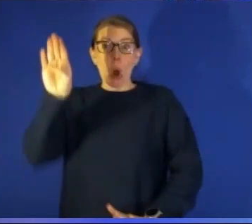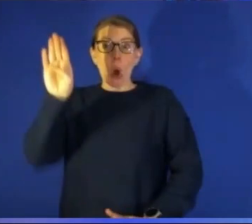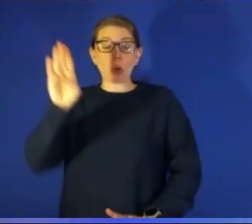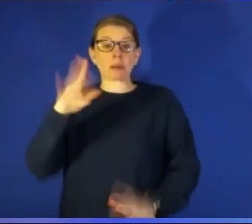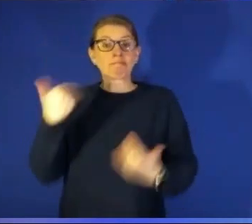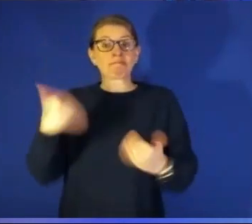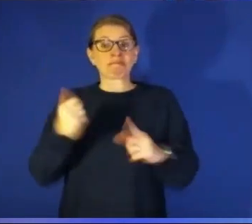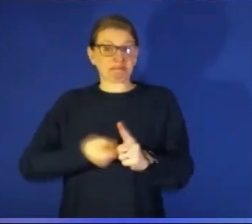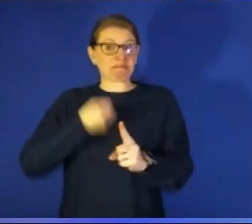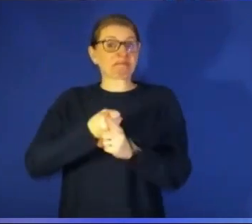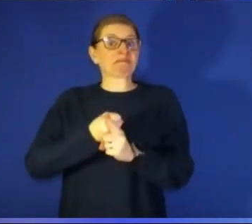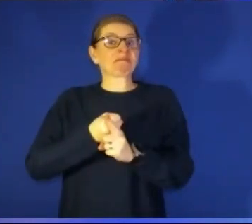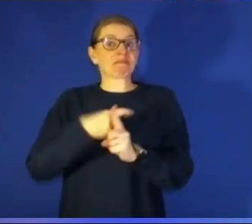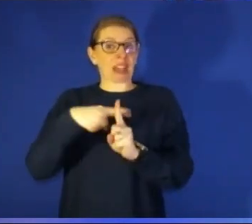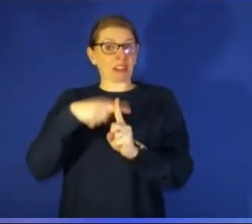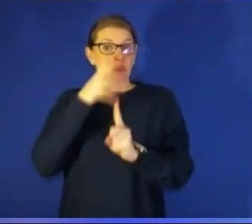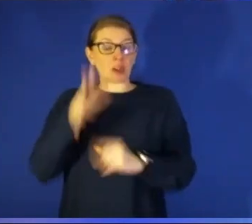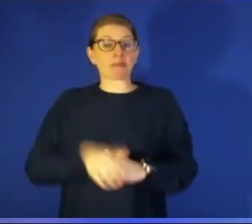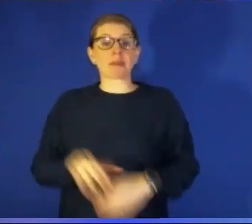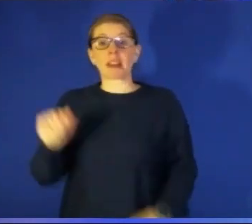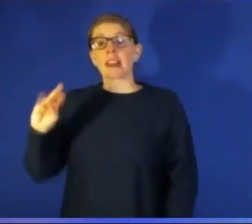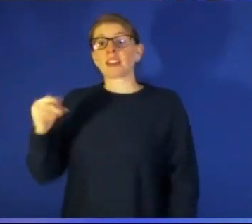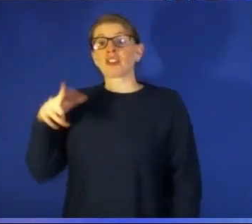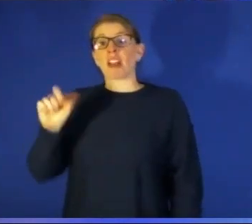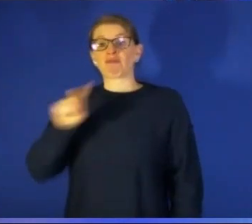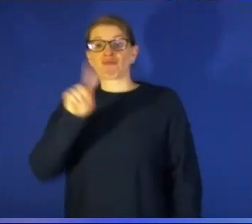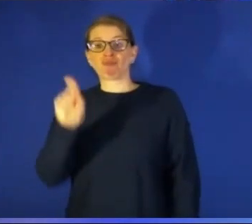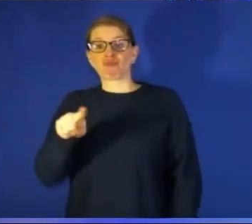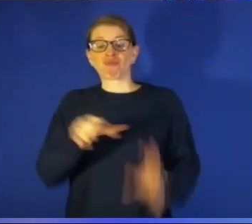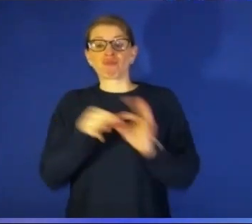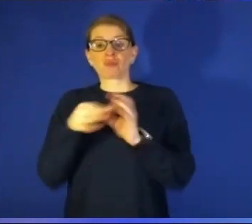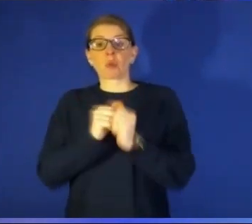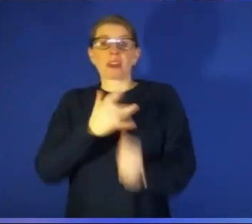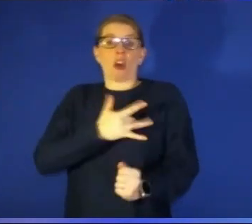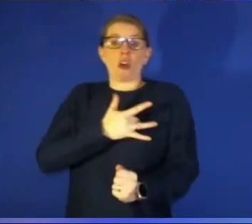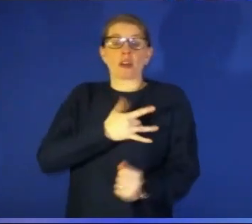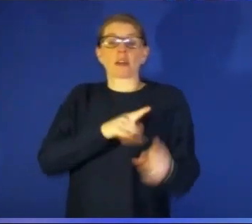Absolutely. Okay, Angela, what about the correlation between the heart and diabetes?